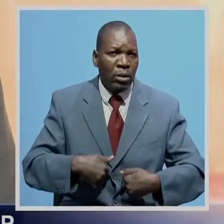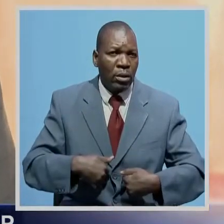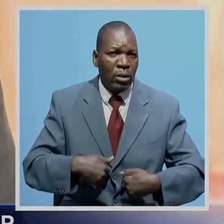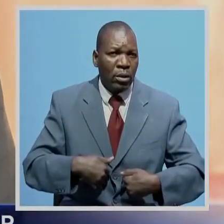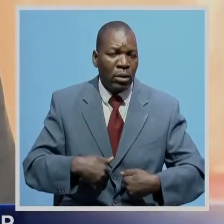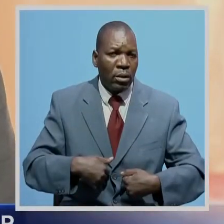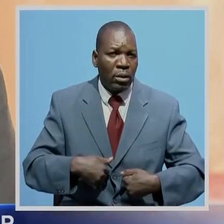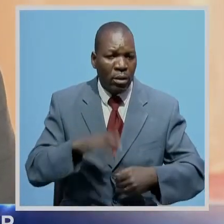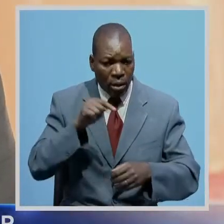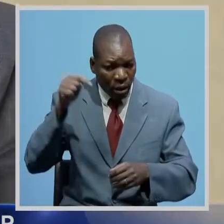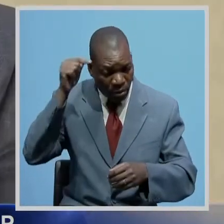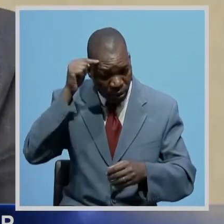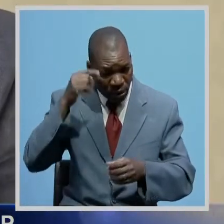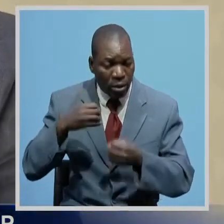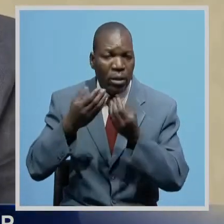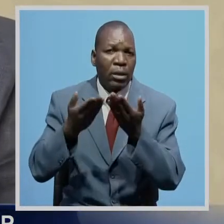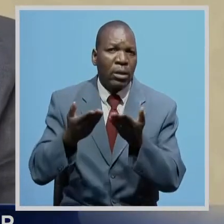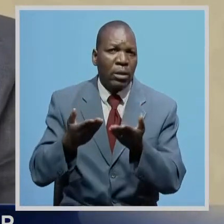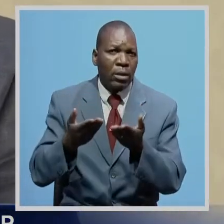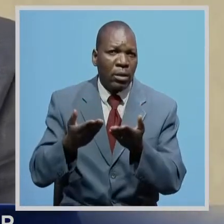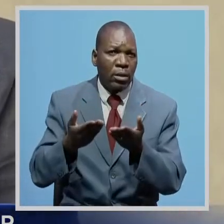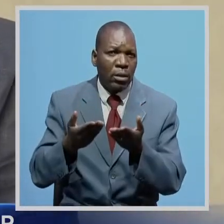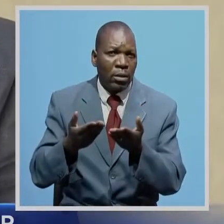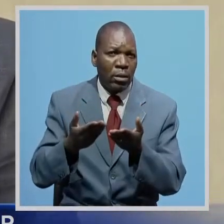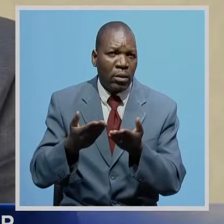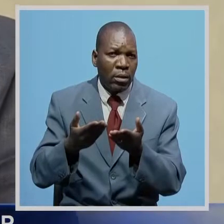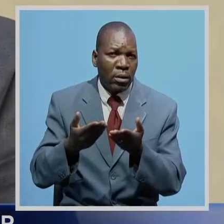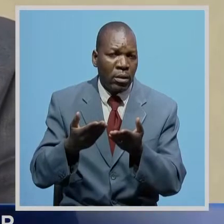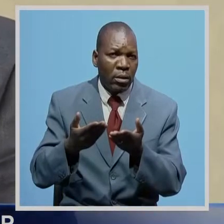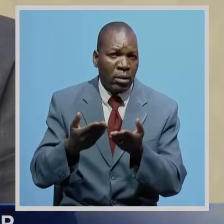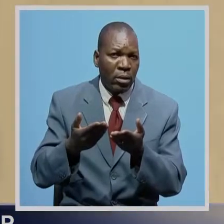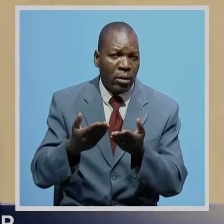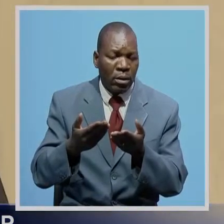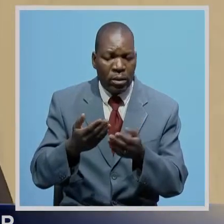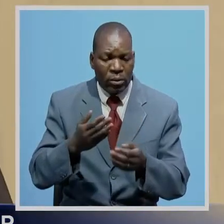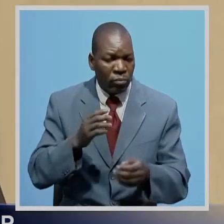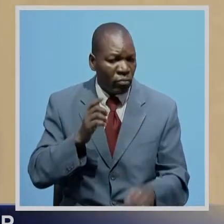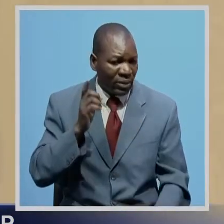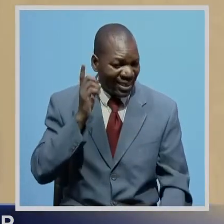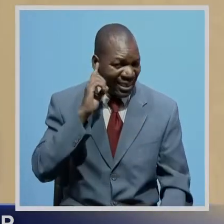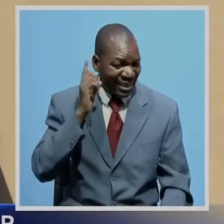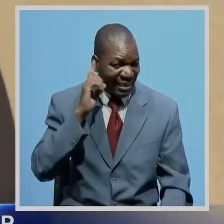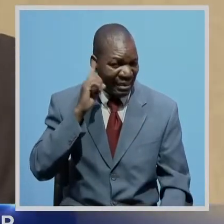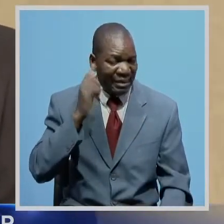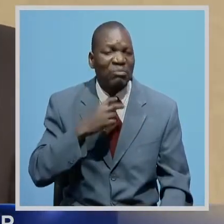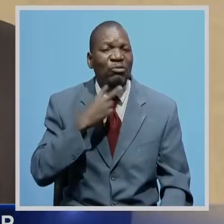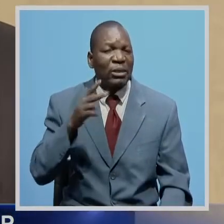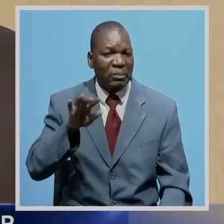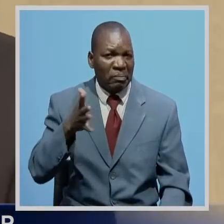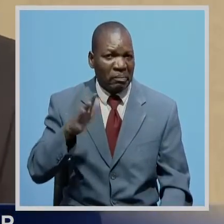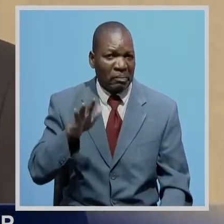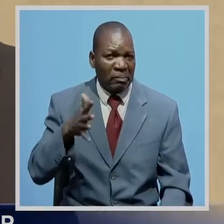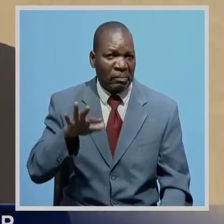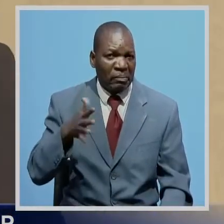government to provide an ear on some of the pressing issues that the youth have raised through